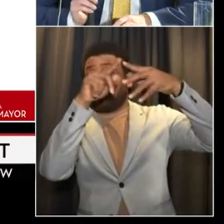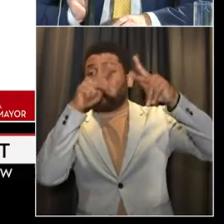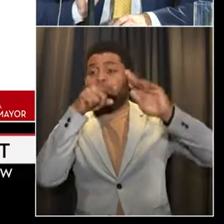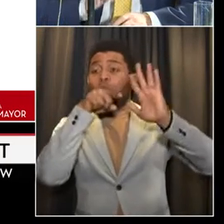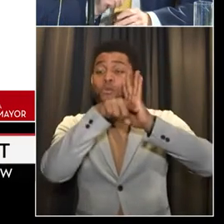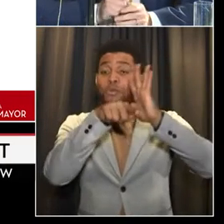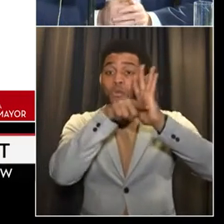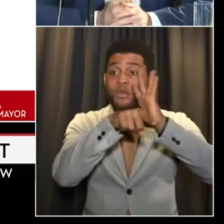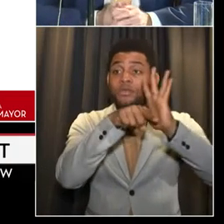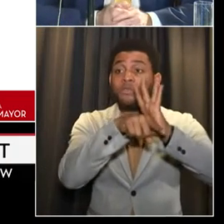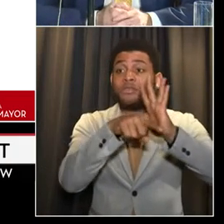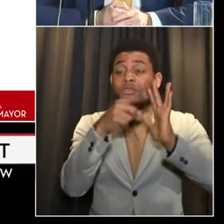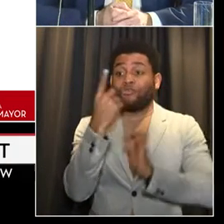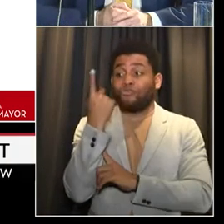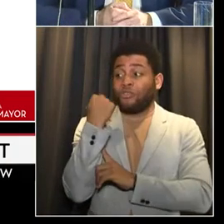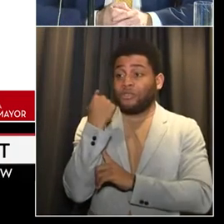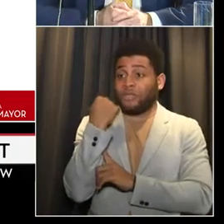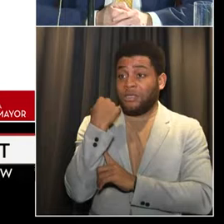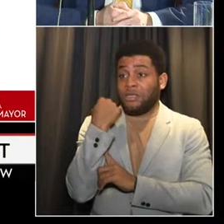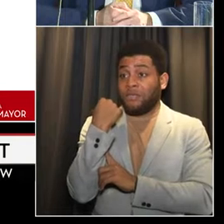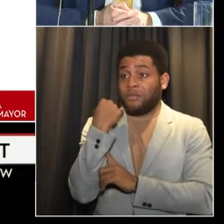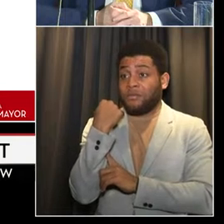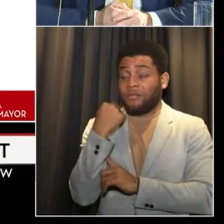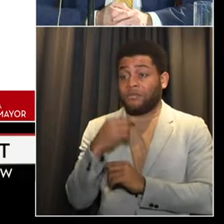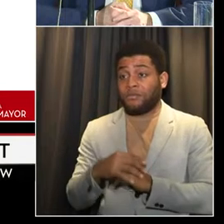victims. There were